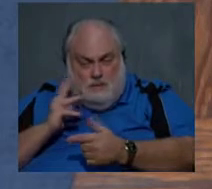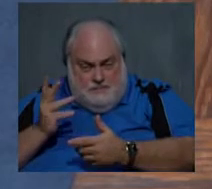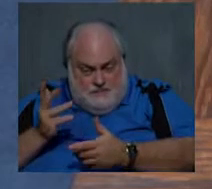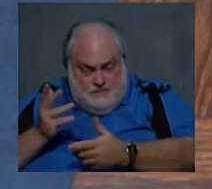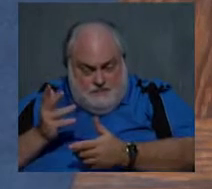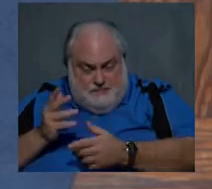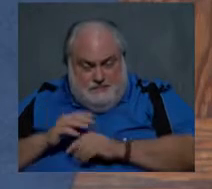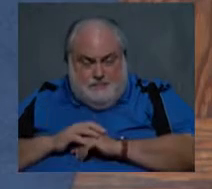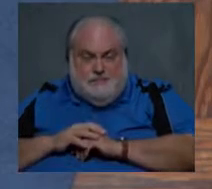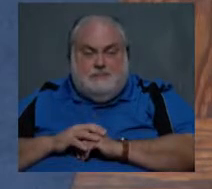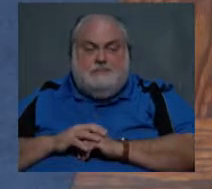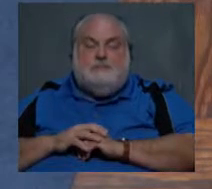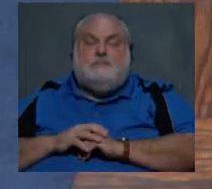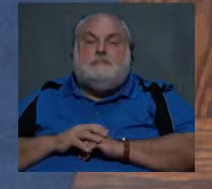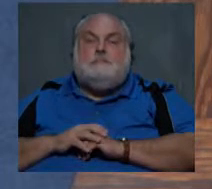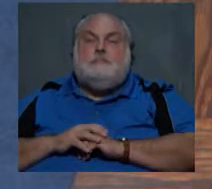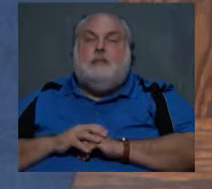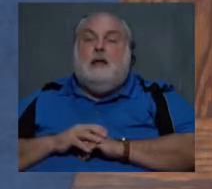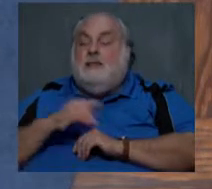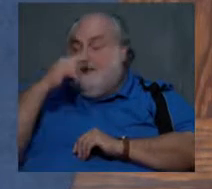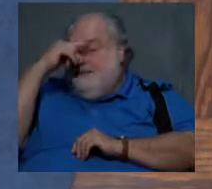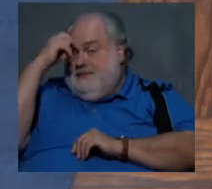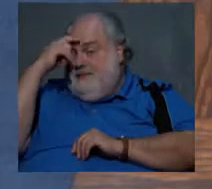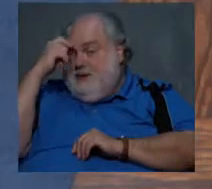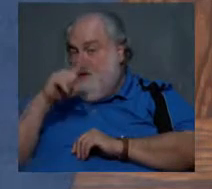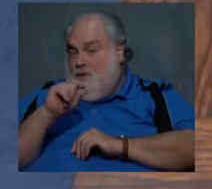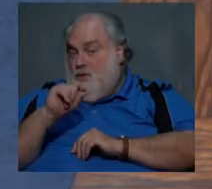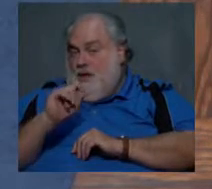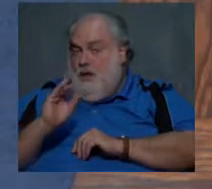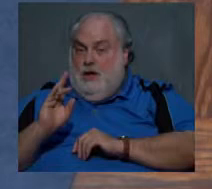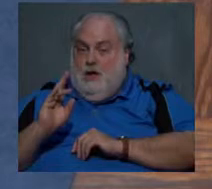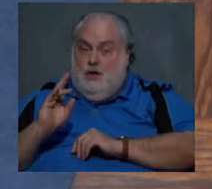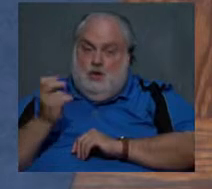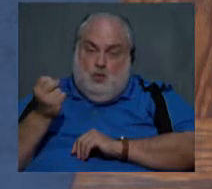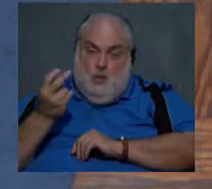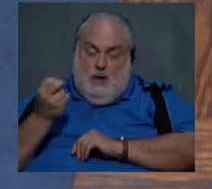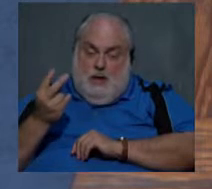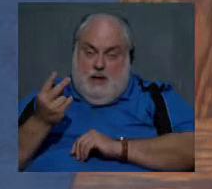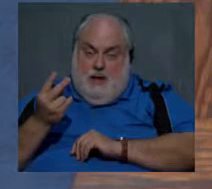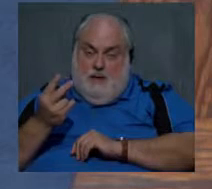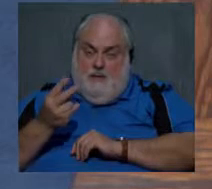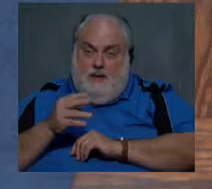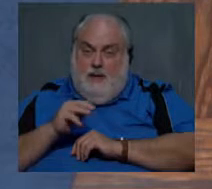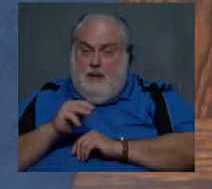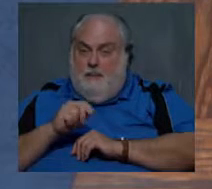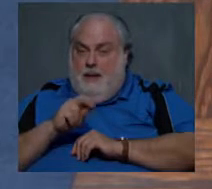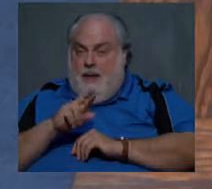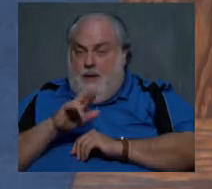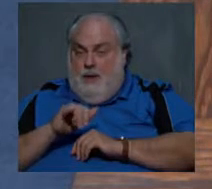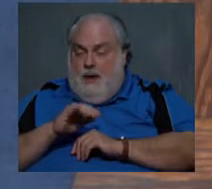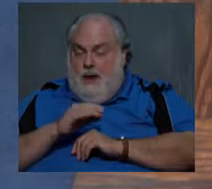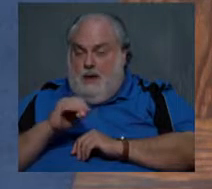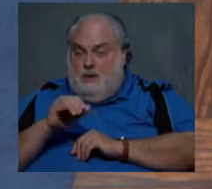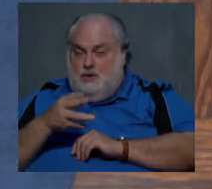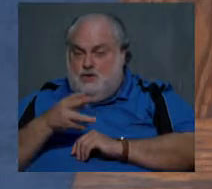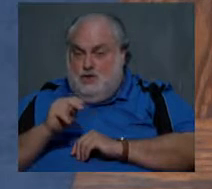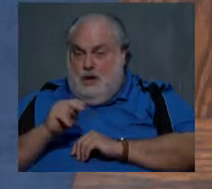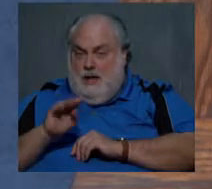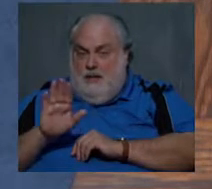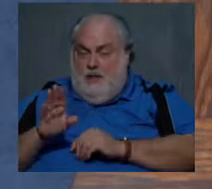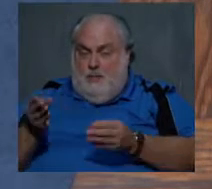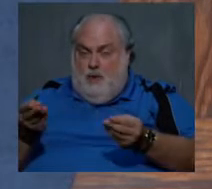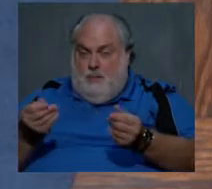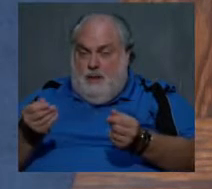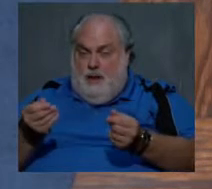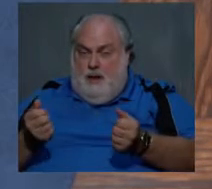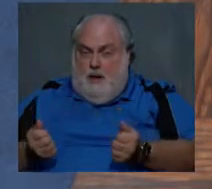In the summer of 2012, the night of July the 4th, Mary and John Dornhofer's property burned to the ground because they